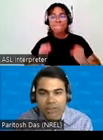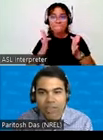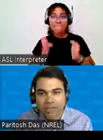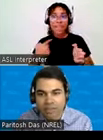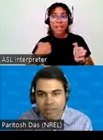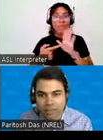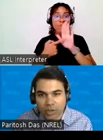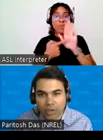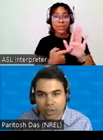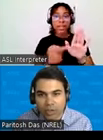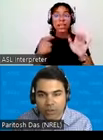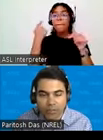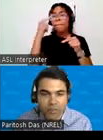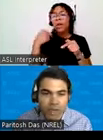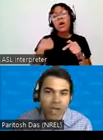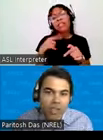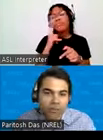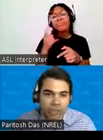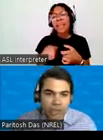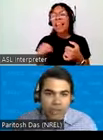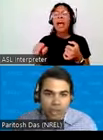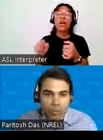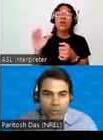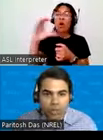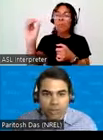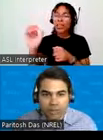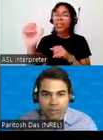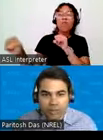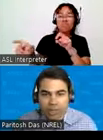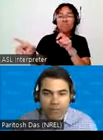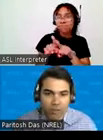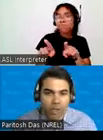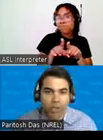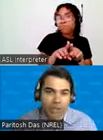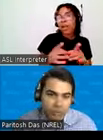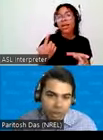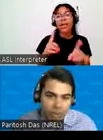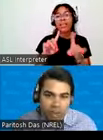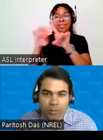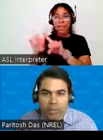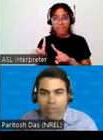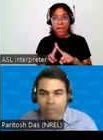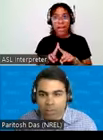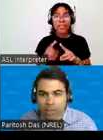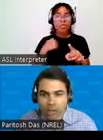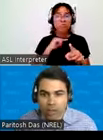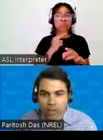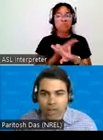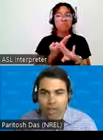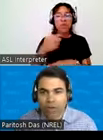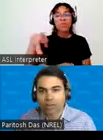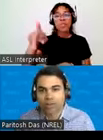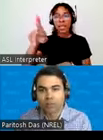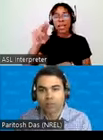but this section is really a collaboration of a lot of continuing great work from researchers spanning from not only NREL, but Sandia, Argonne,